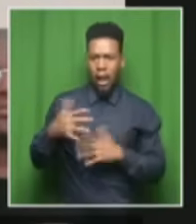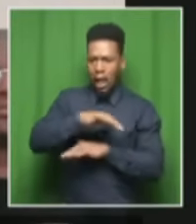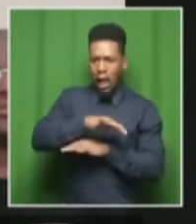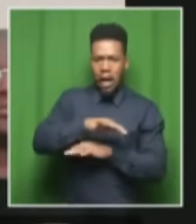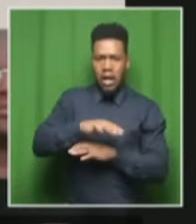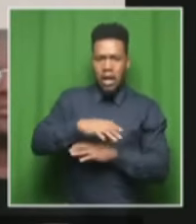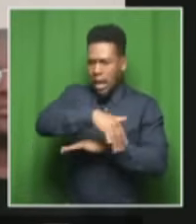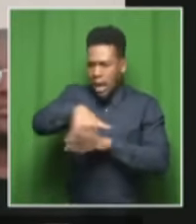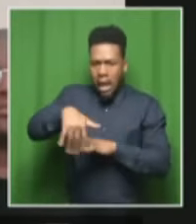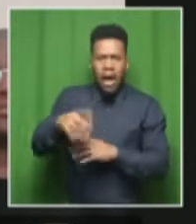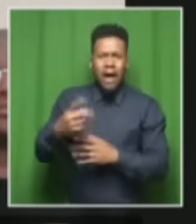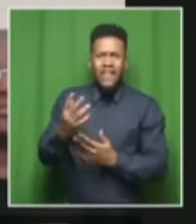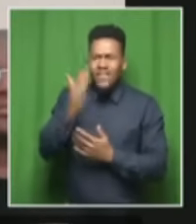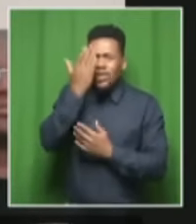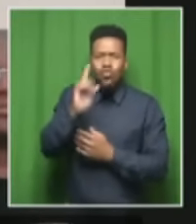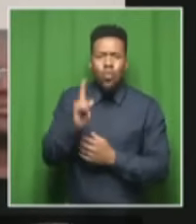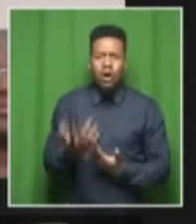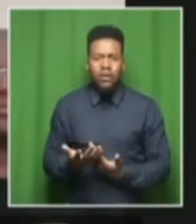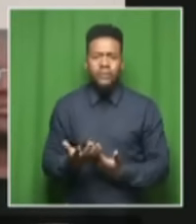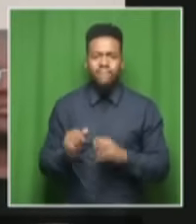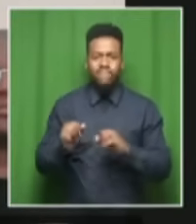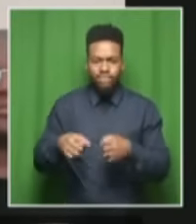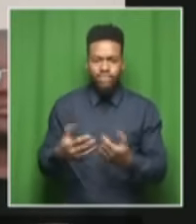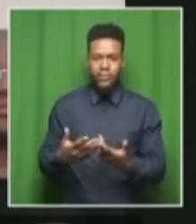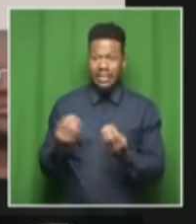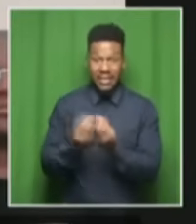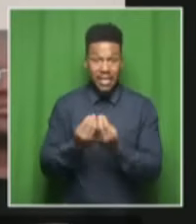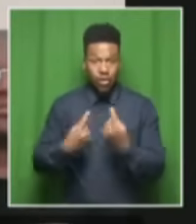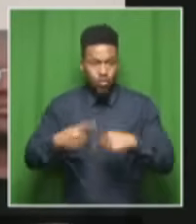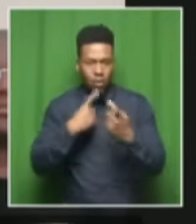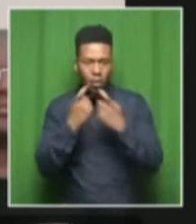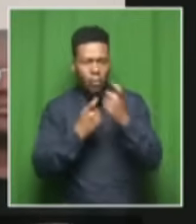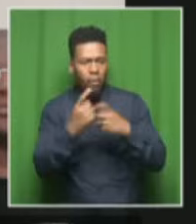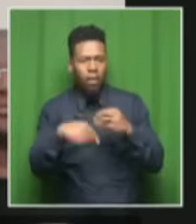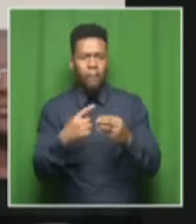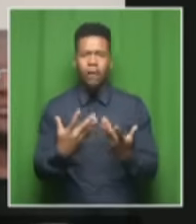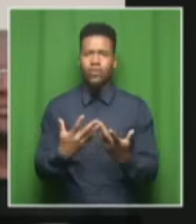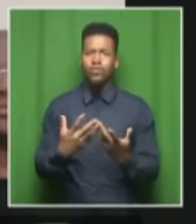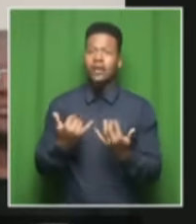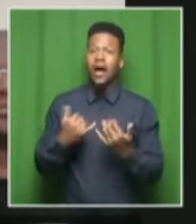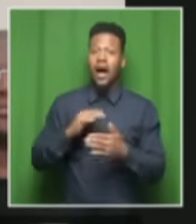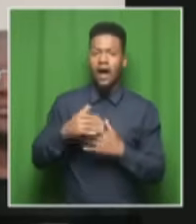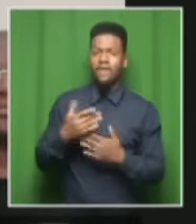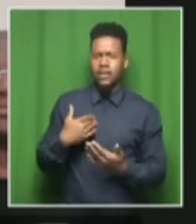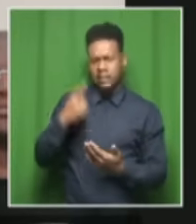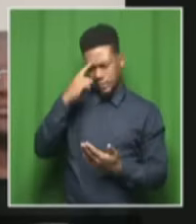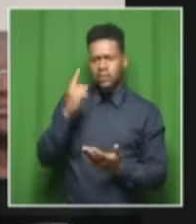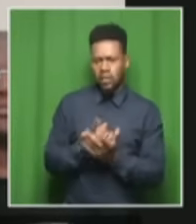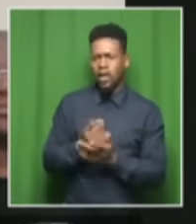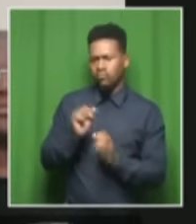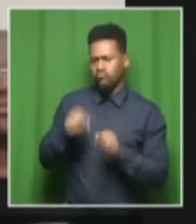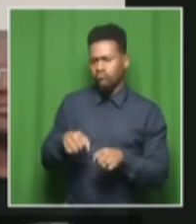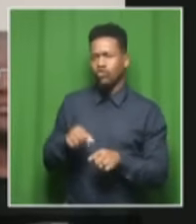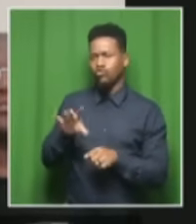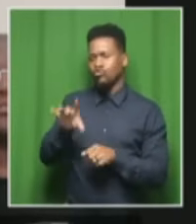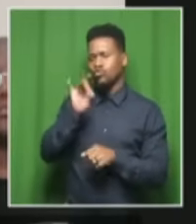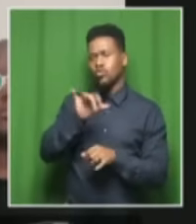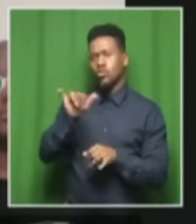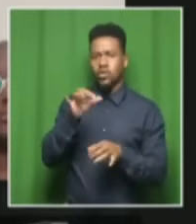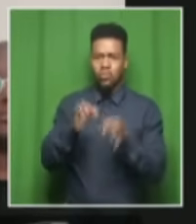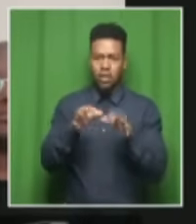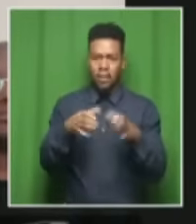talk to on the daily complain about, and at least put your voice out there to make a difference. So, okay. You know, even if our, you know, leading party